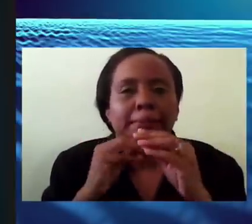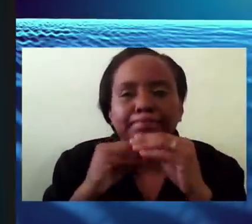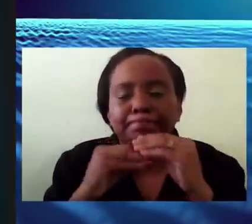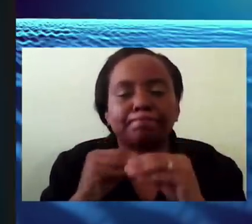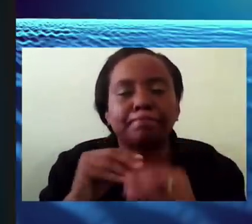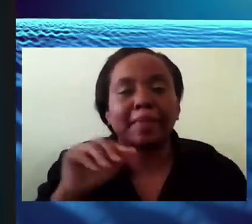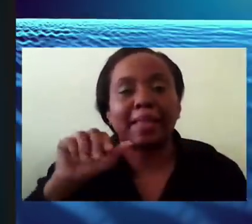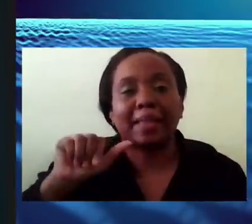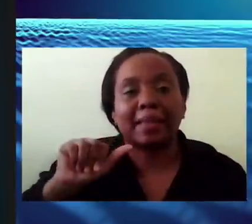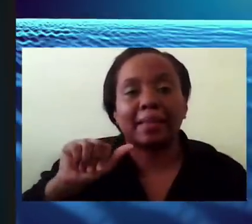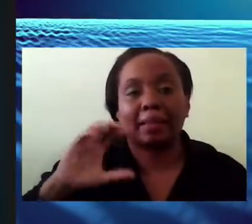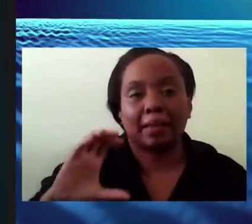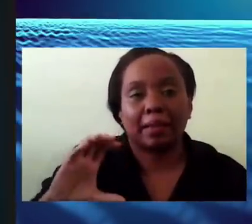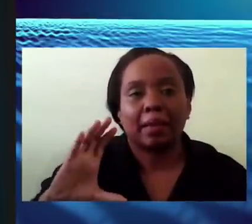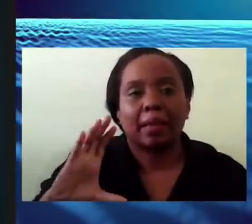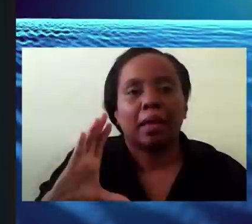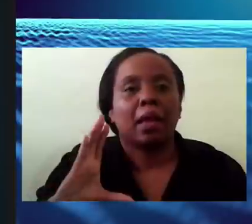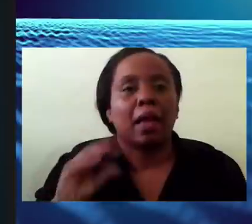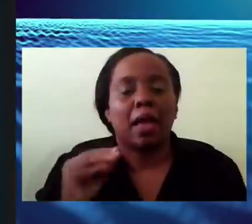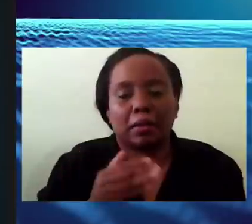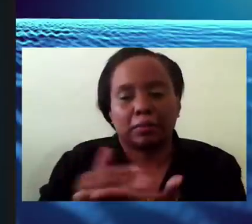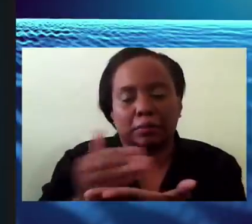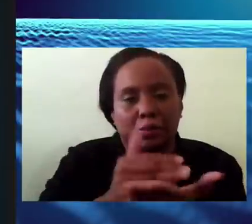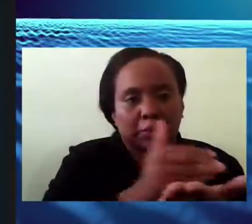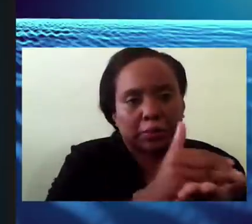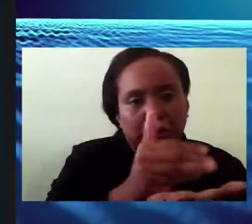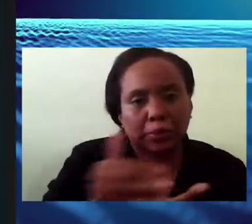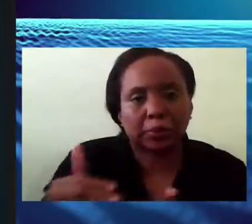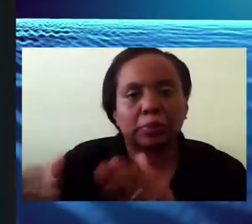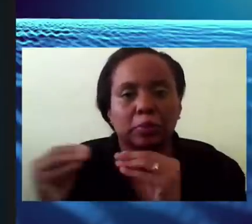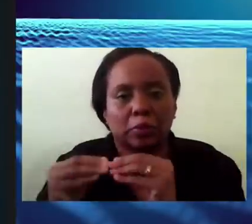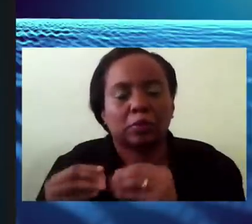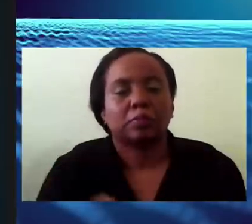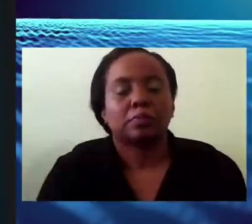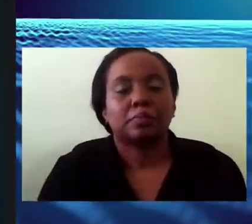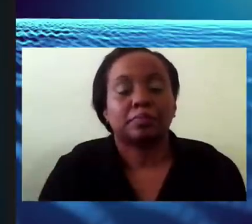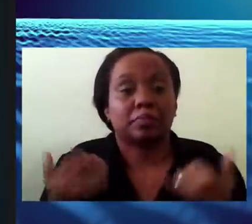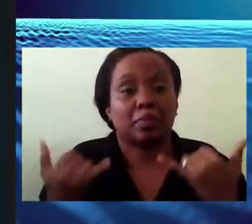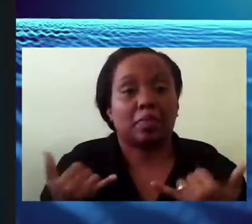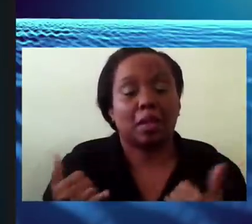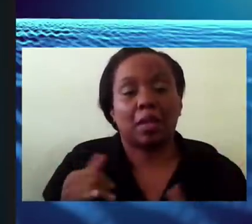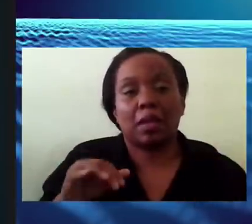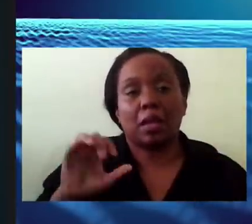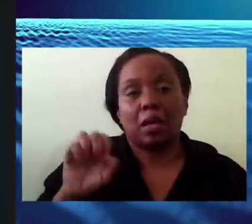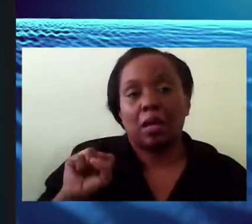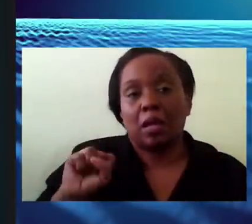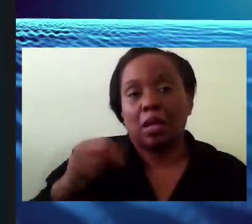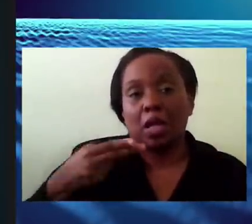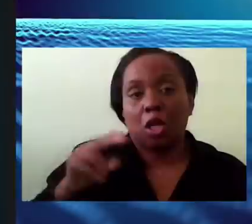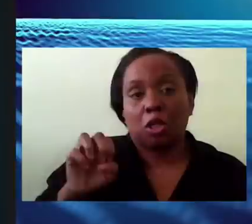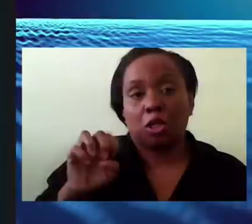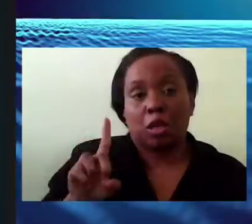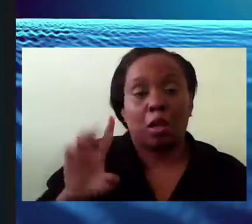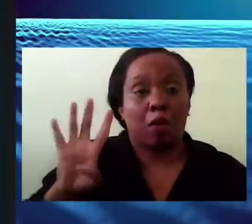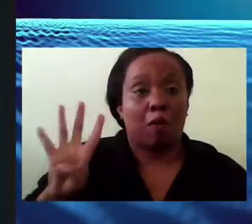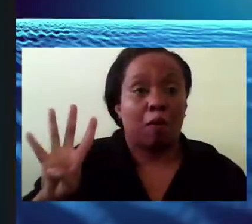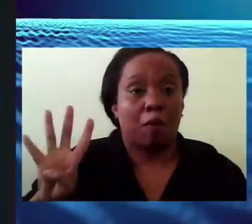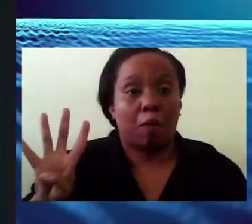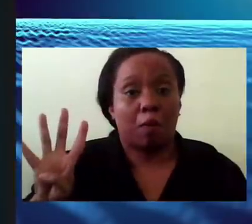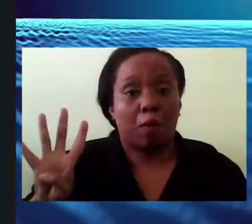areas. As of today, Shed 4 has been prepared to restart operations fully on Monday, 19th